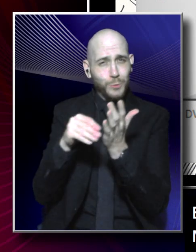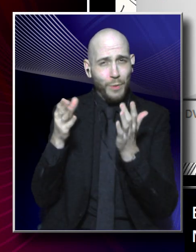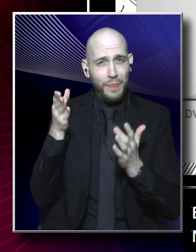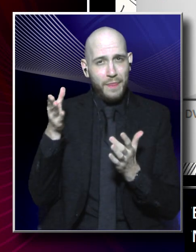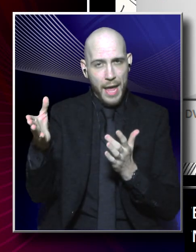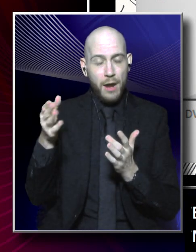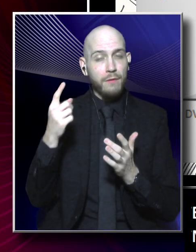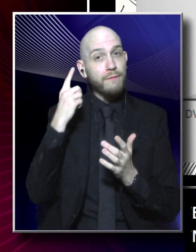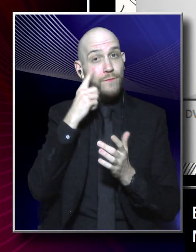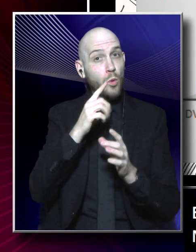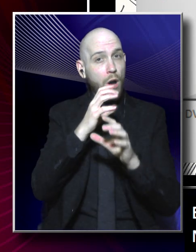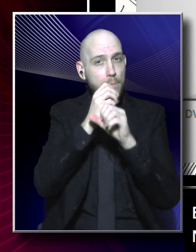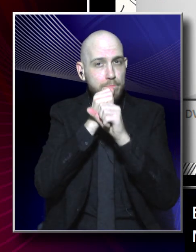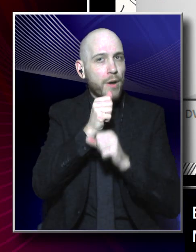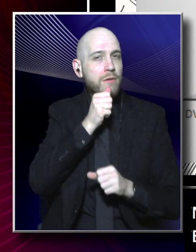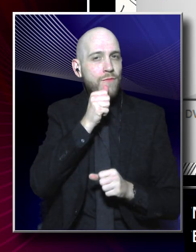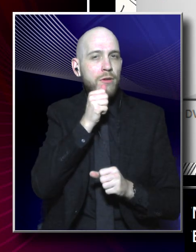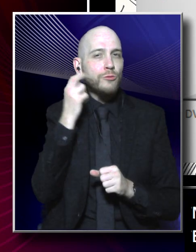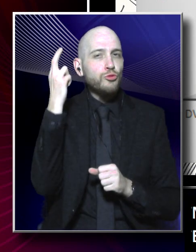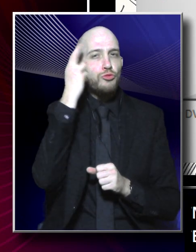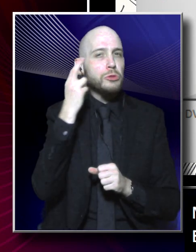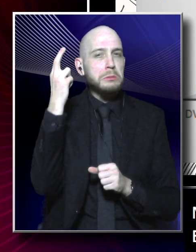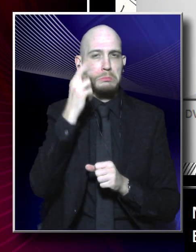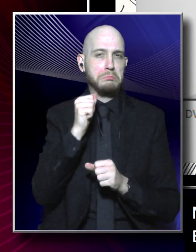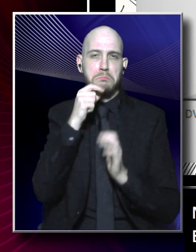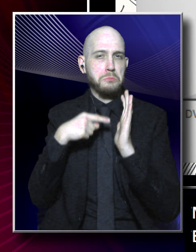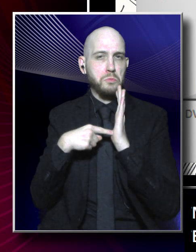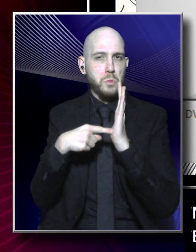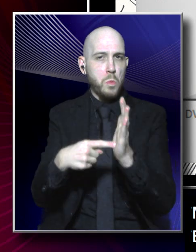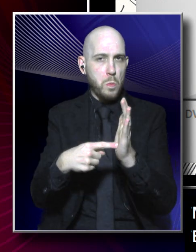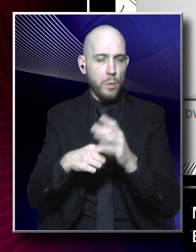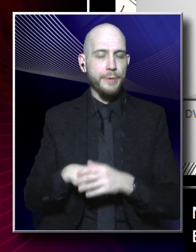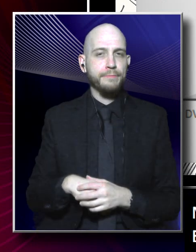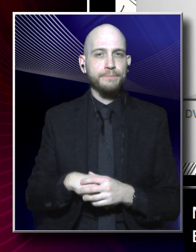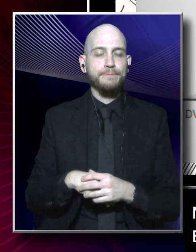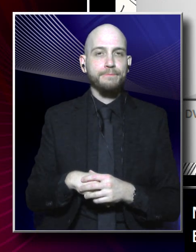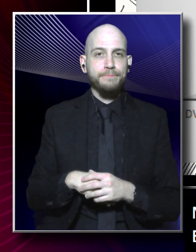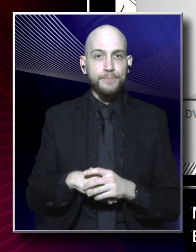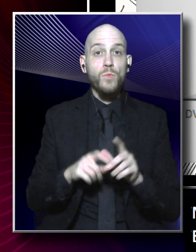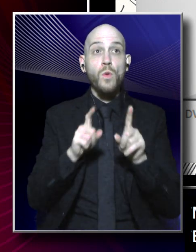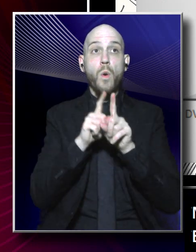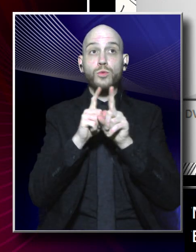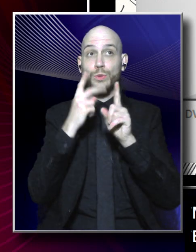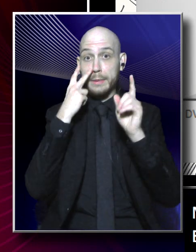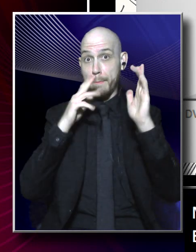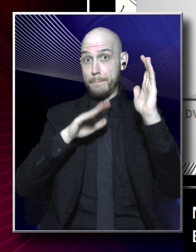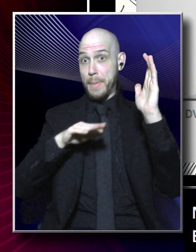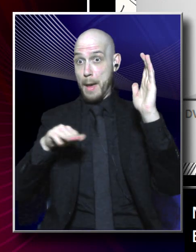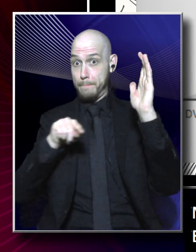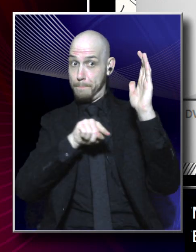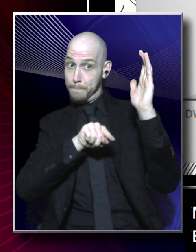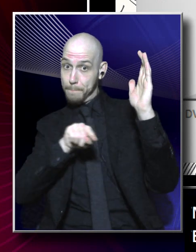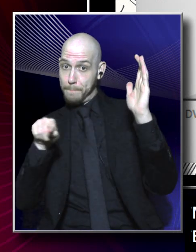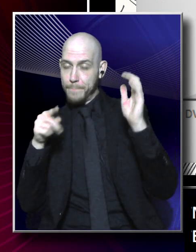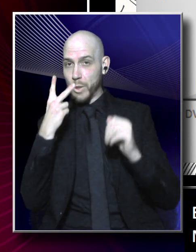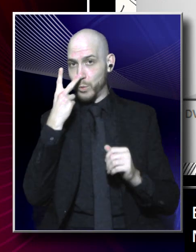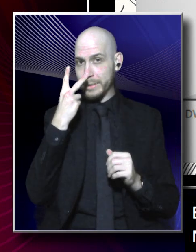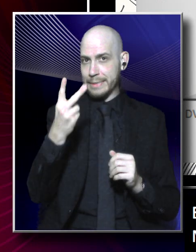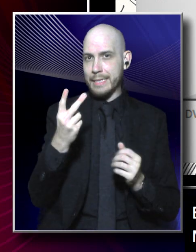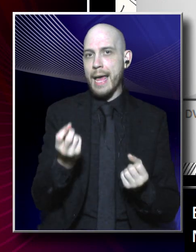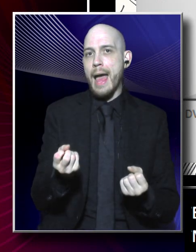on the bottom of the scales there, we have also put the N number, so you can see that DVR